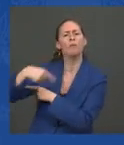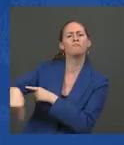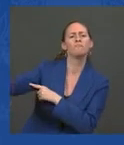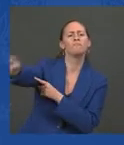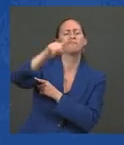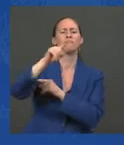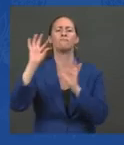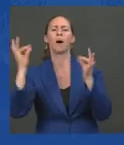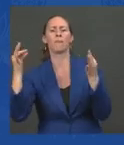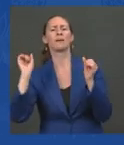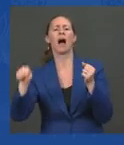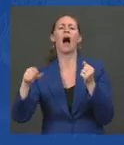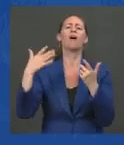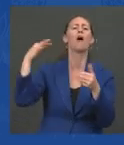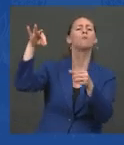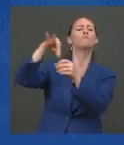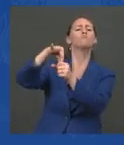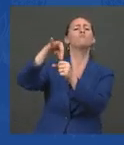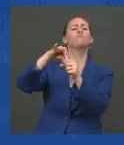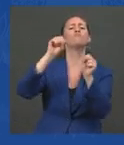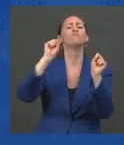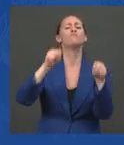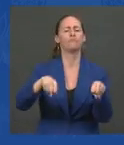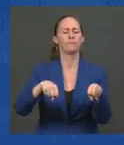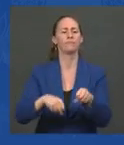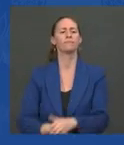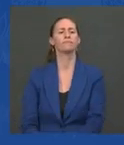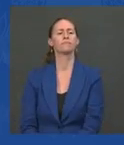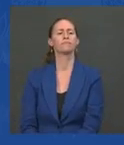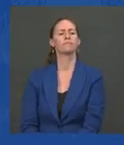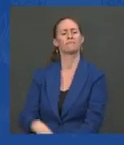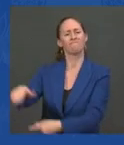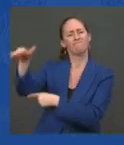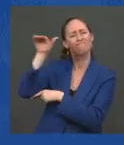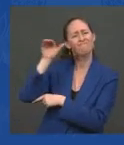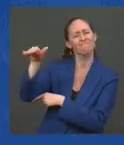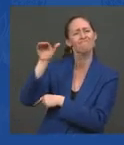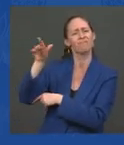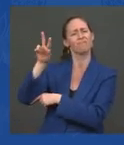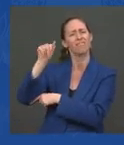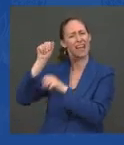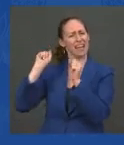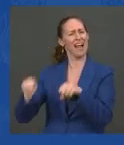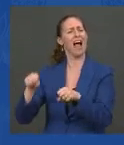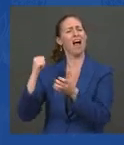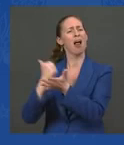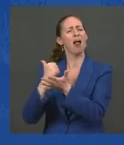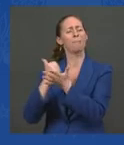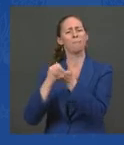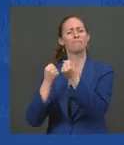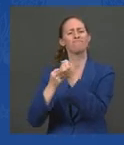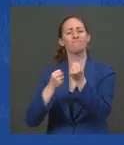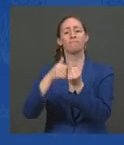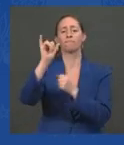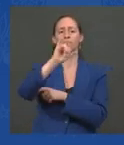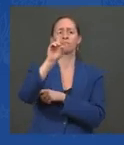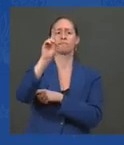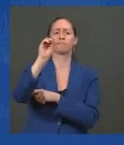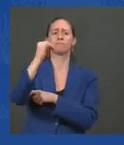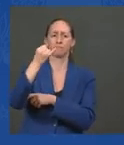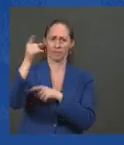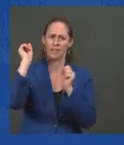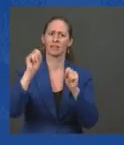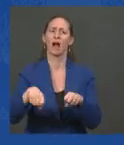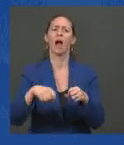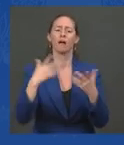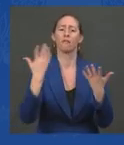at VA facilities, so it'll be open. In addition, the U.S. Department of Justice has doubled the voting rights enforcement staff. We got a